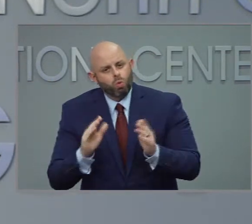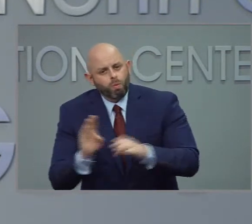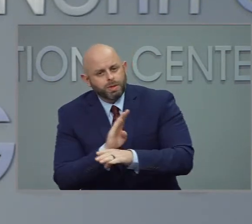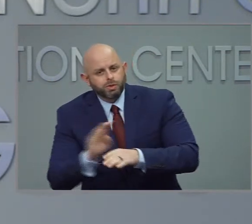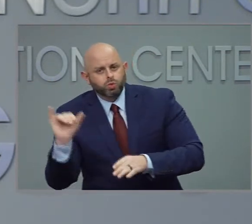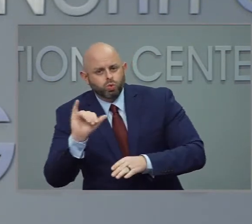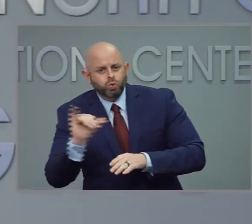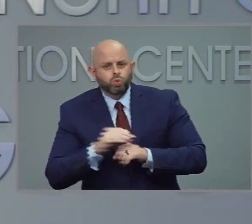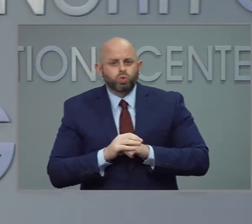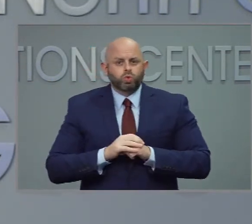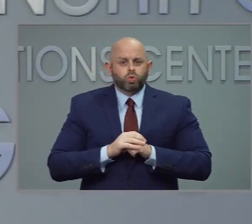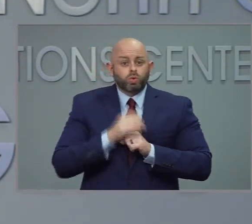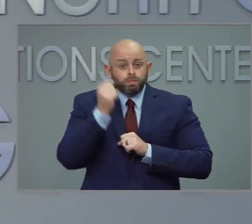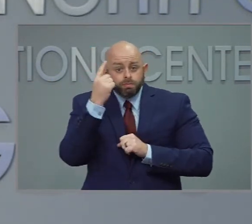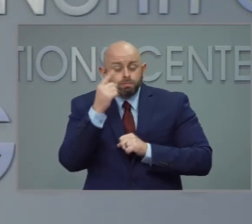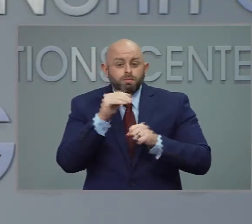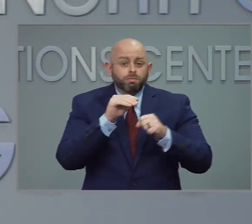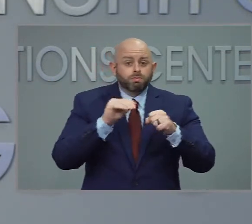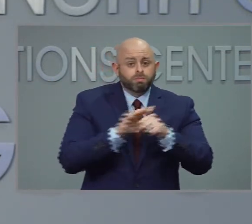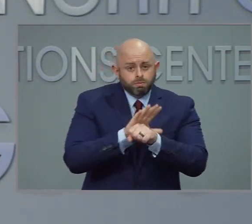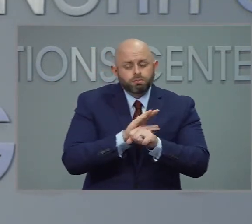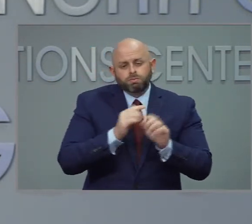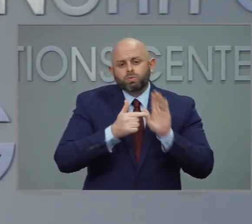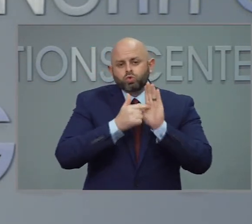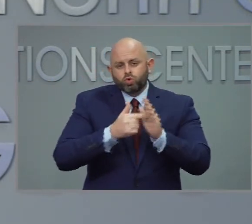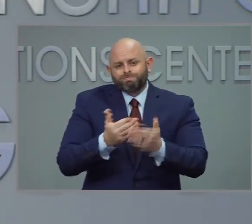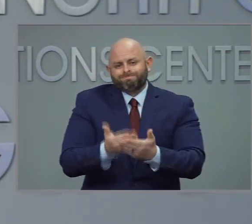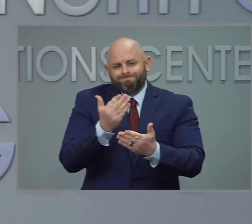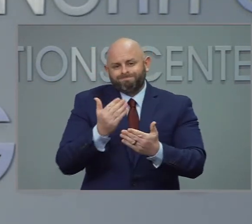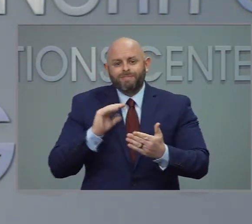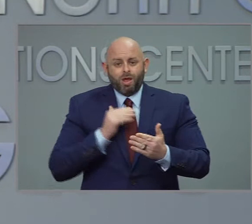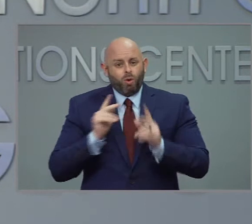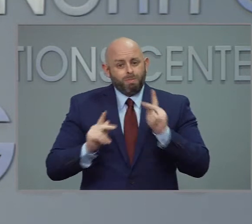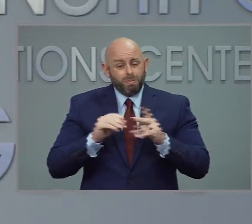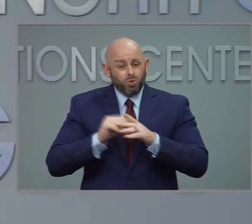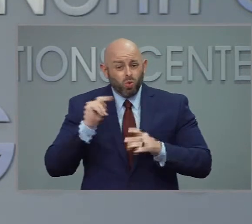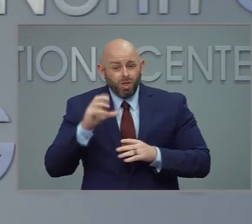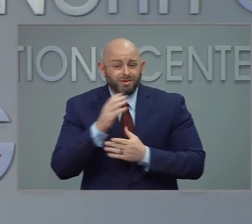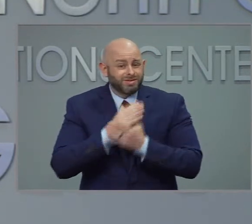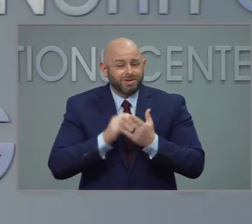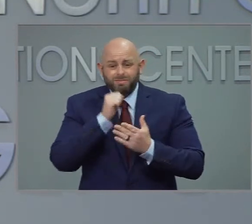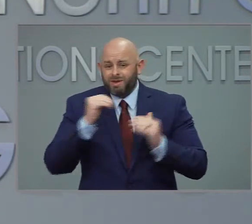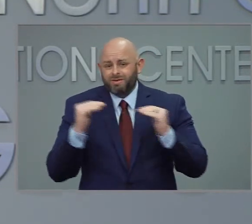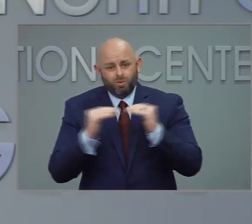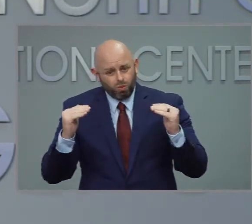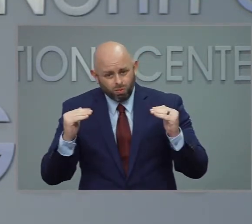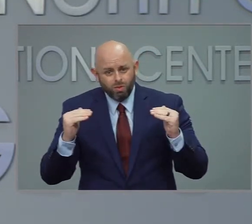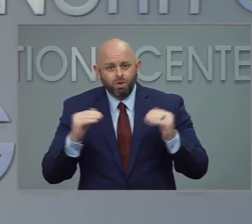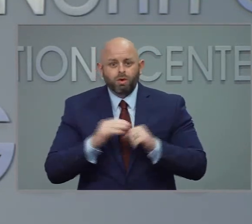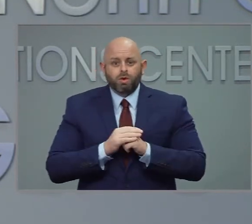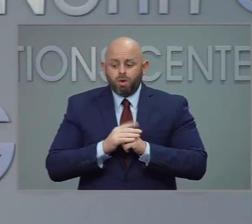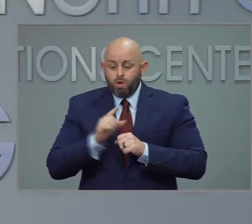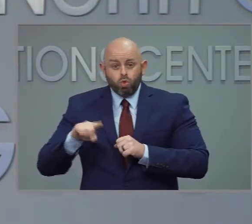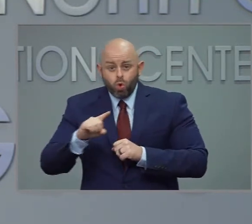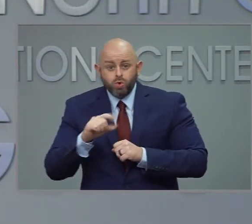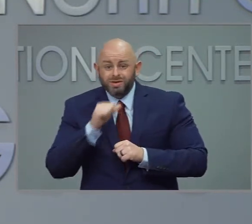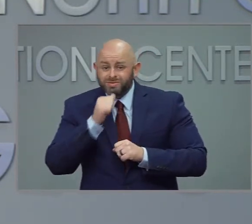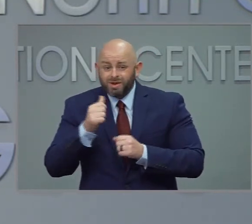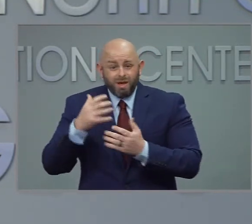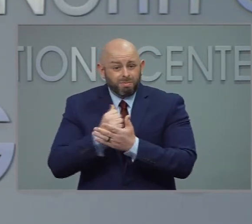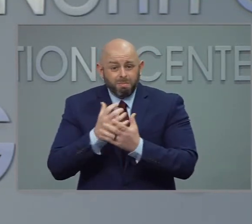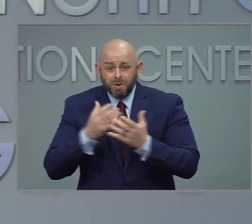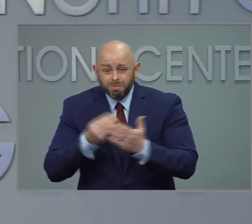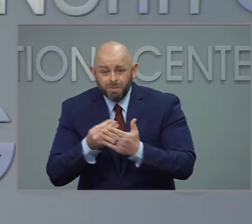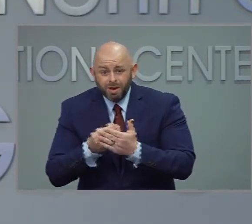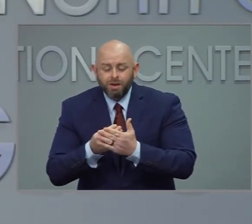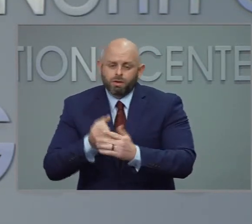said, the pandemic has underscored the inequities in our state. Simply put, it's hitting those with lower incomes much harder than those at the